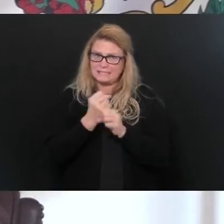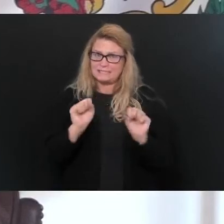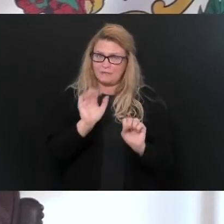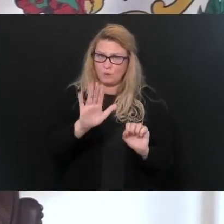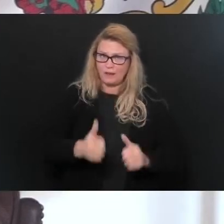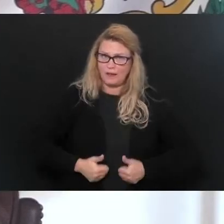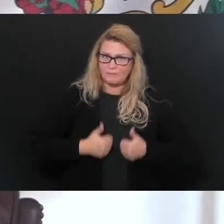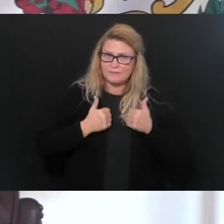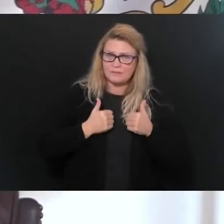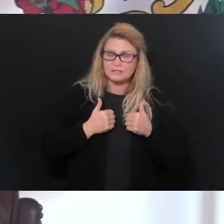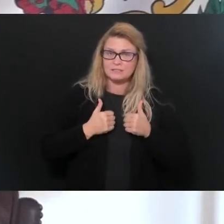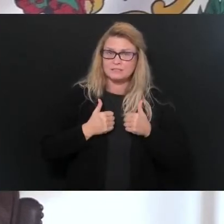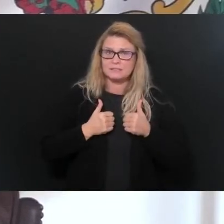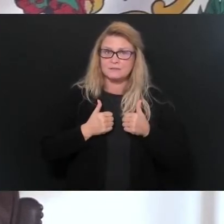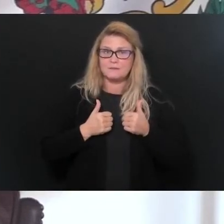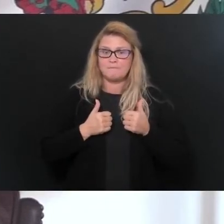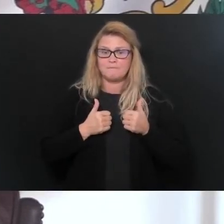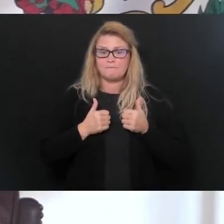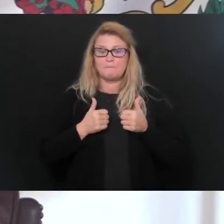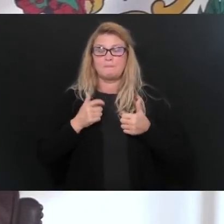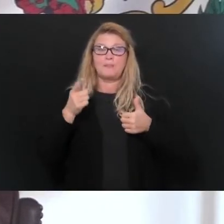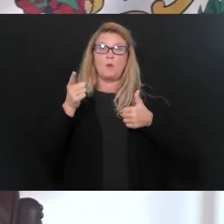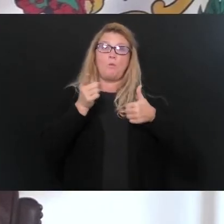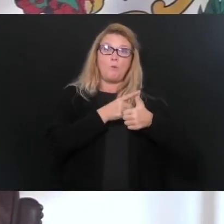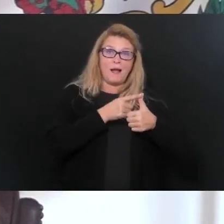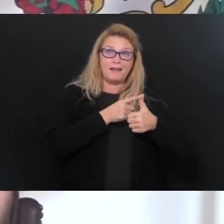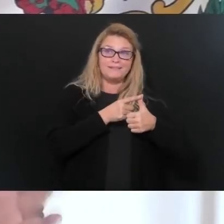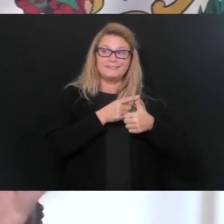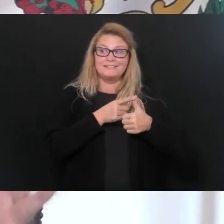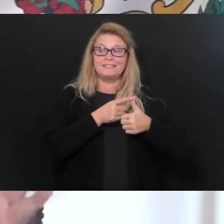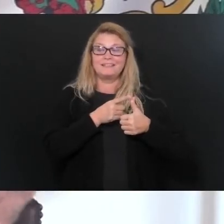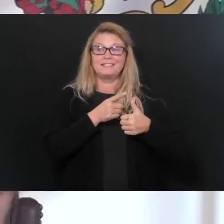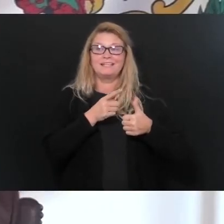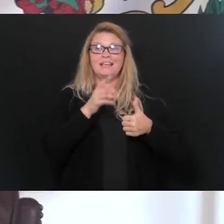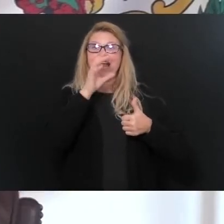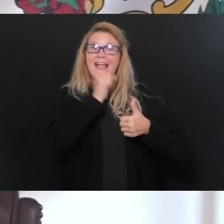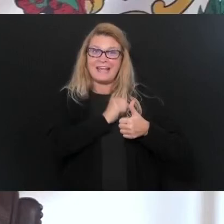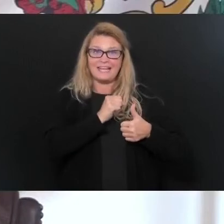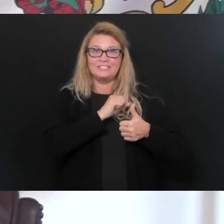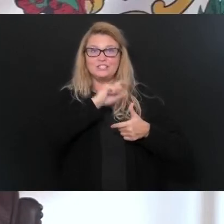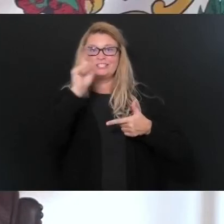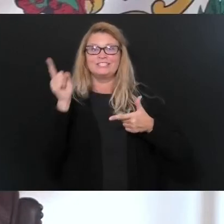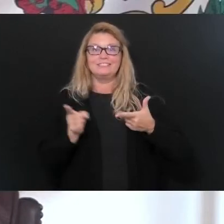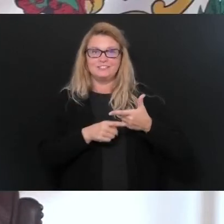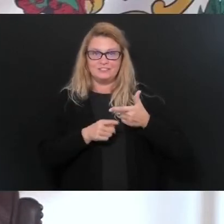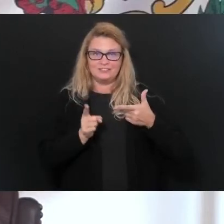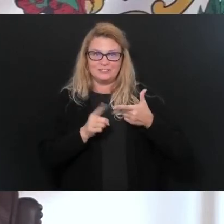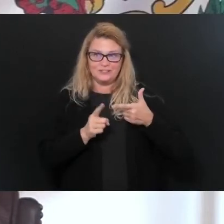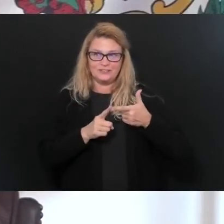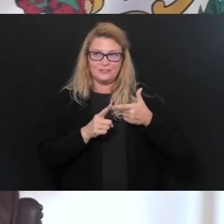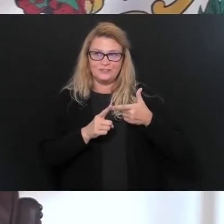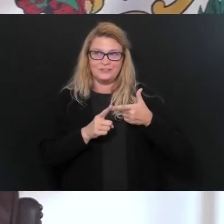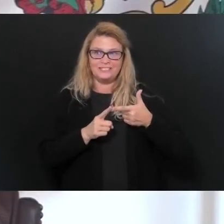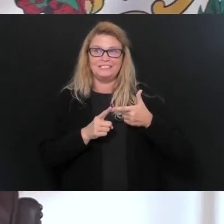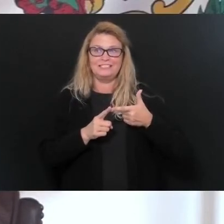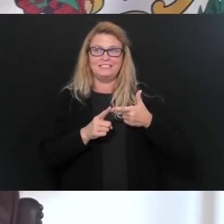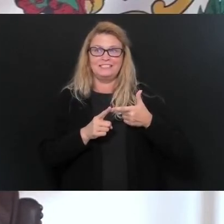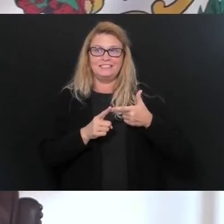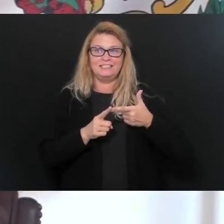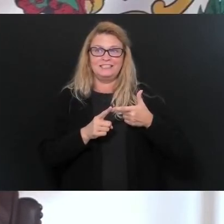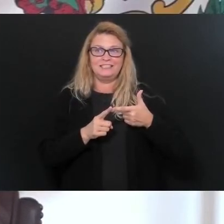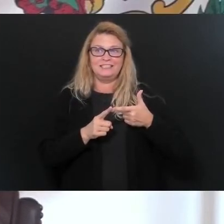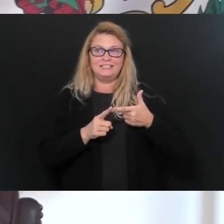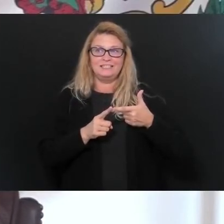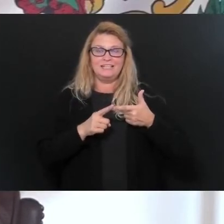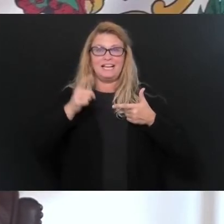that's Roman numeral 2. Roman numeral 1 is all about age. Roman numeral 2 is all